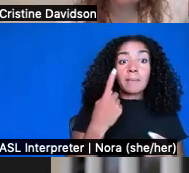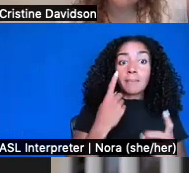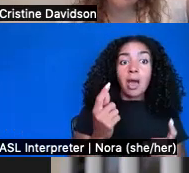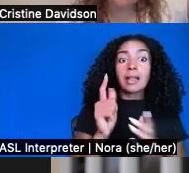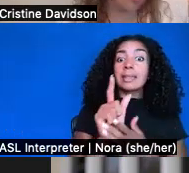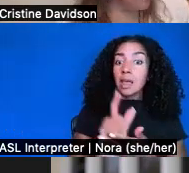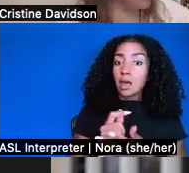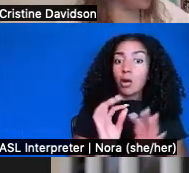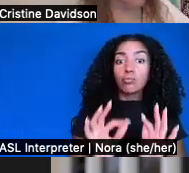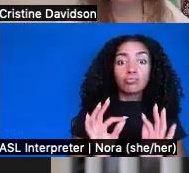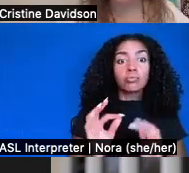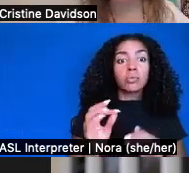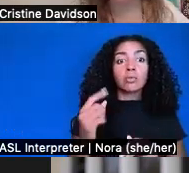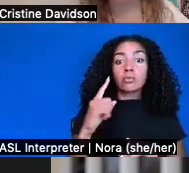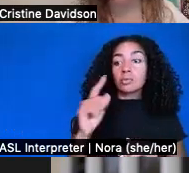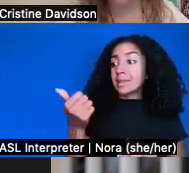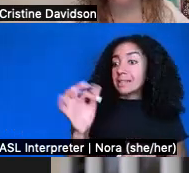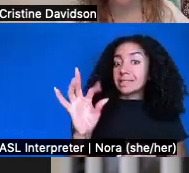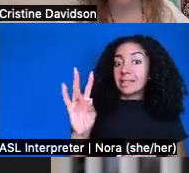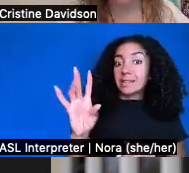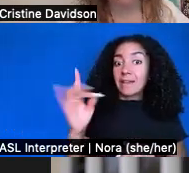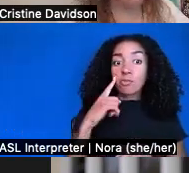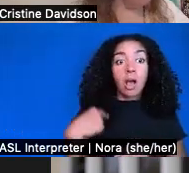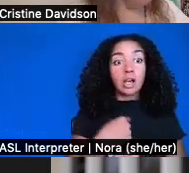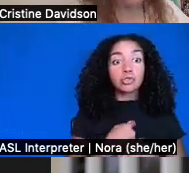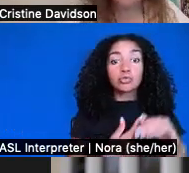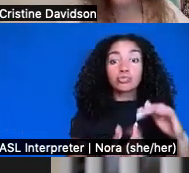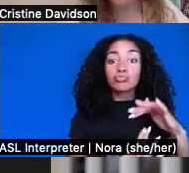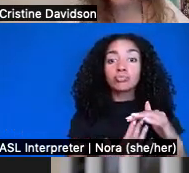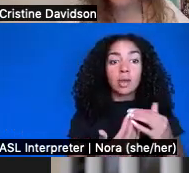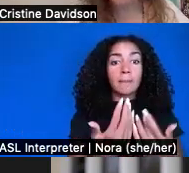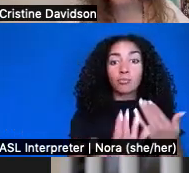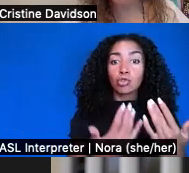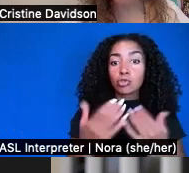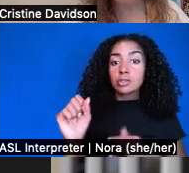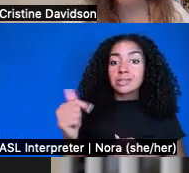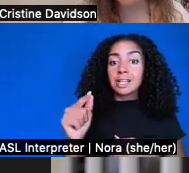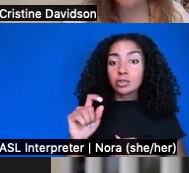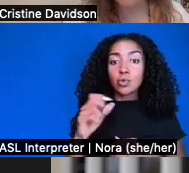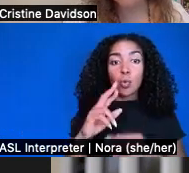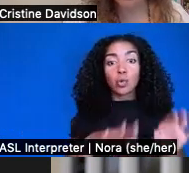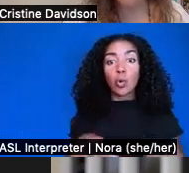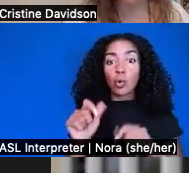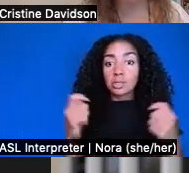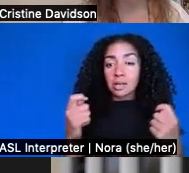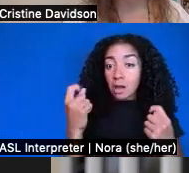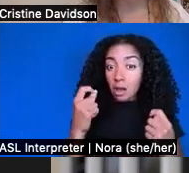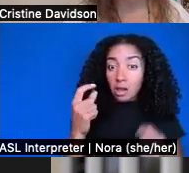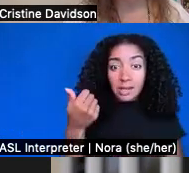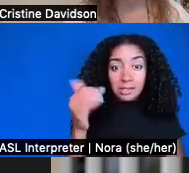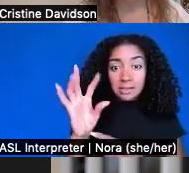burn some sage or to have a ceremony, right? 1978, that wasn't that very long